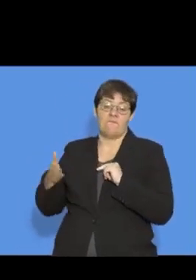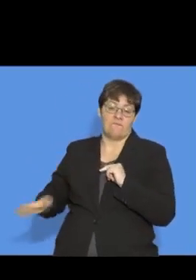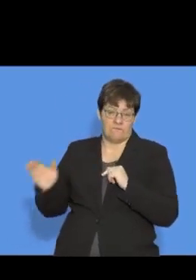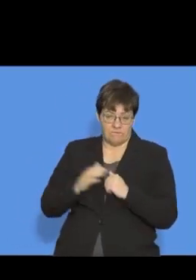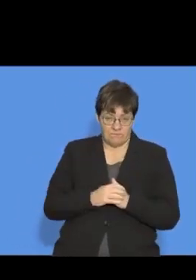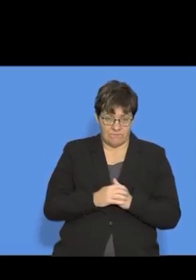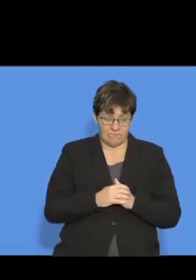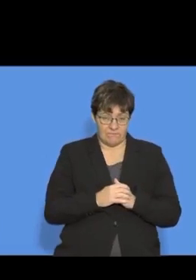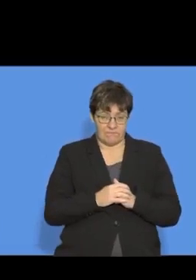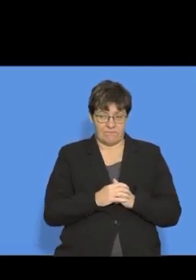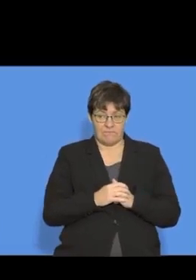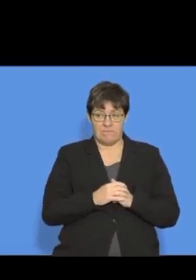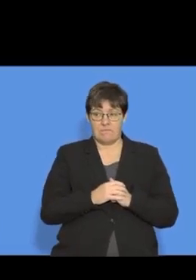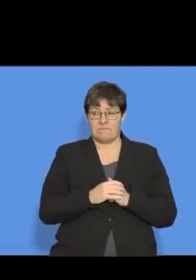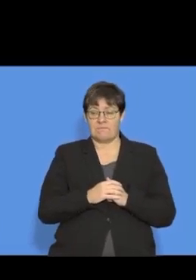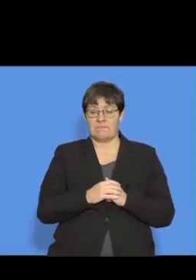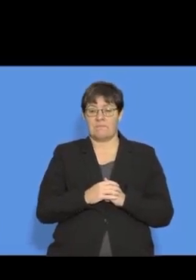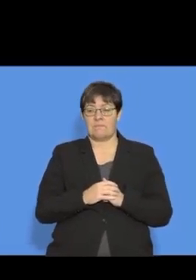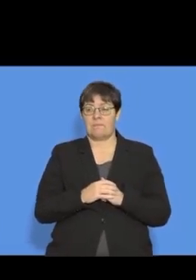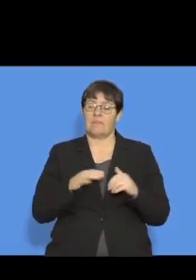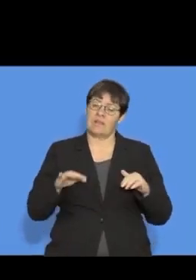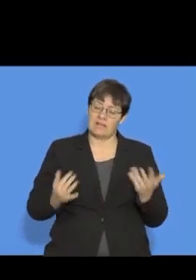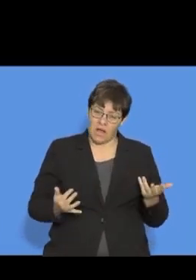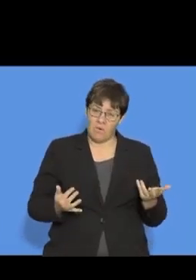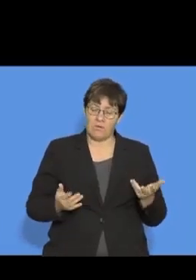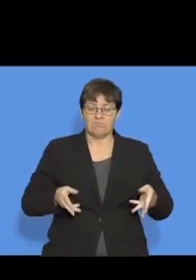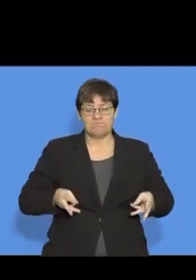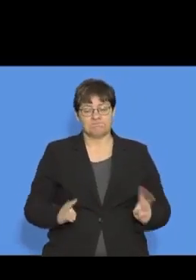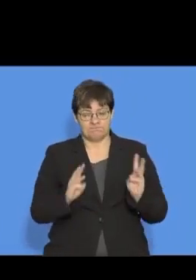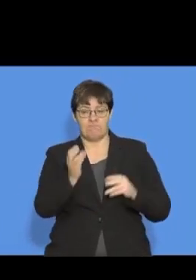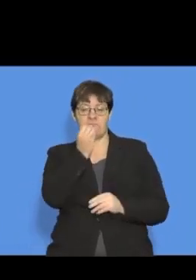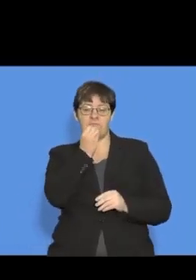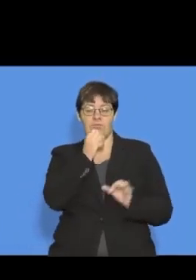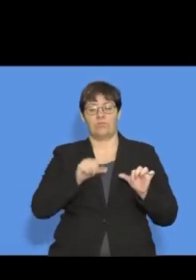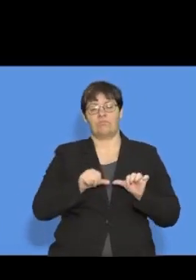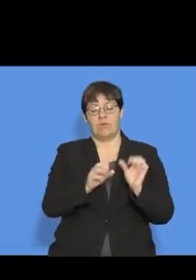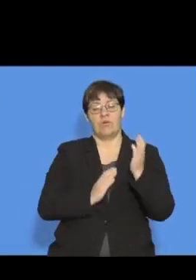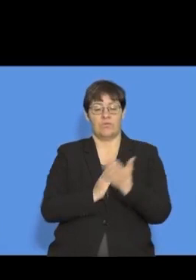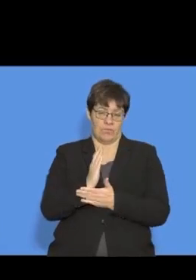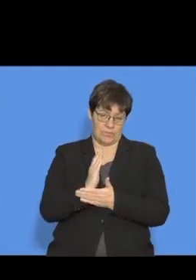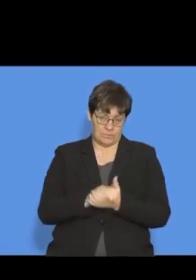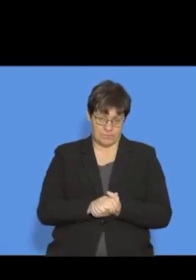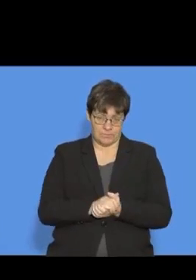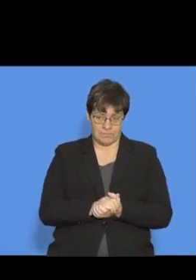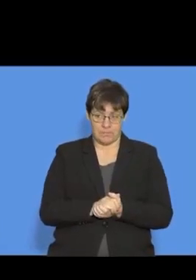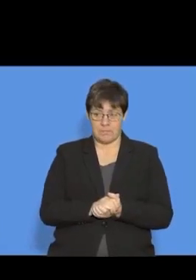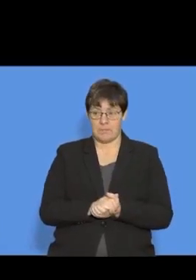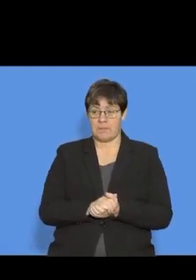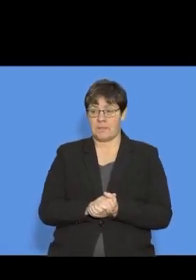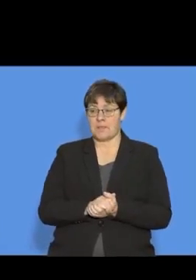is removed through the body. And that's essentially the pathway that food has to move through and the processes in the